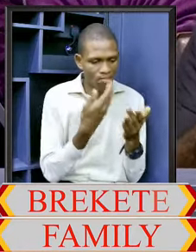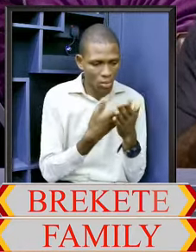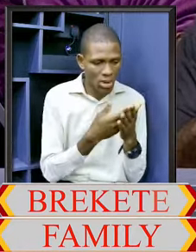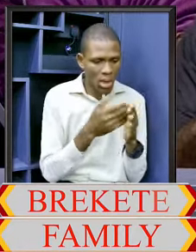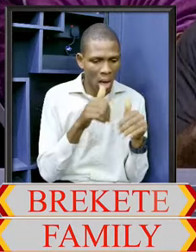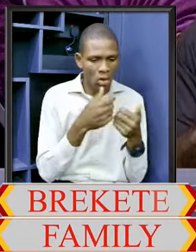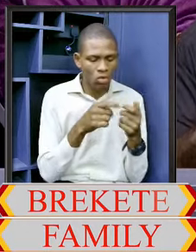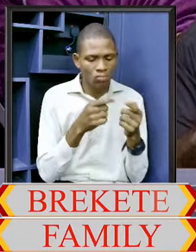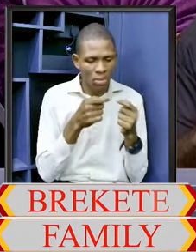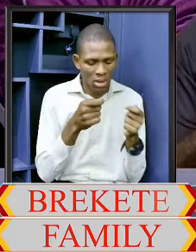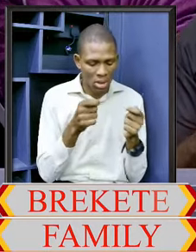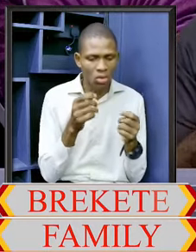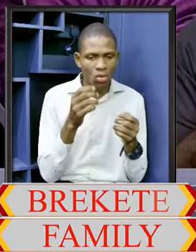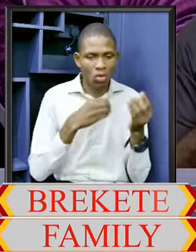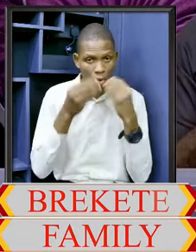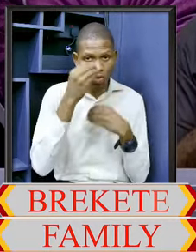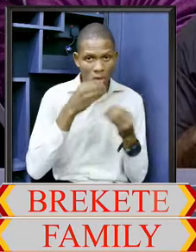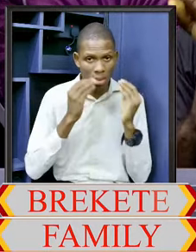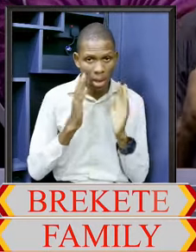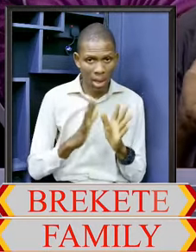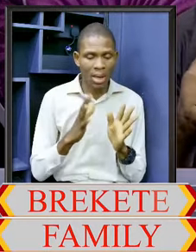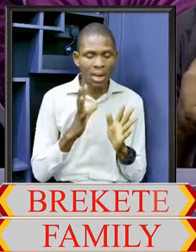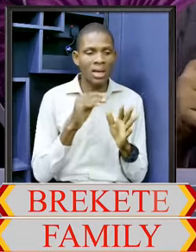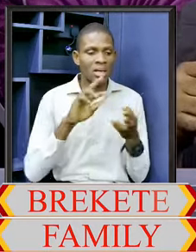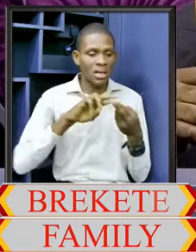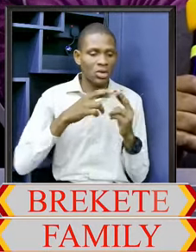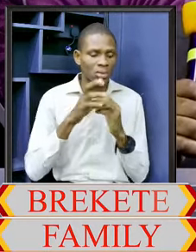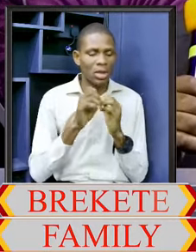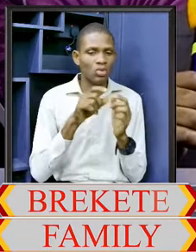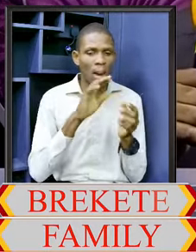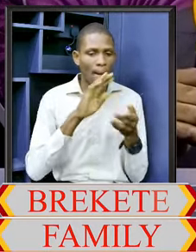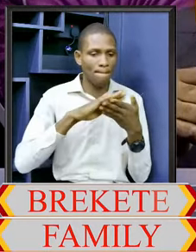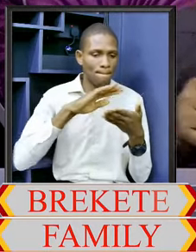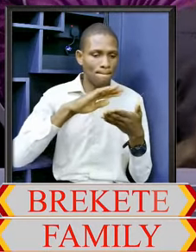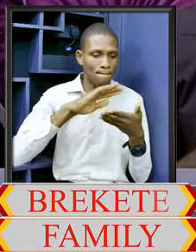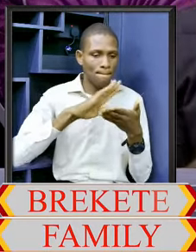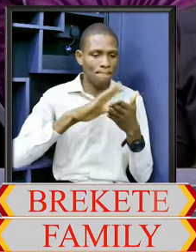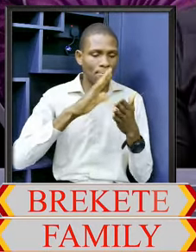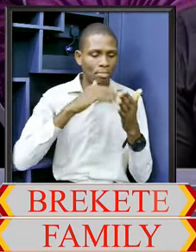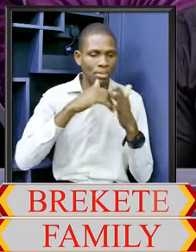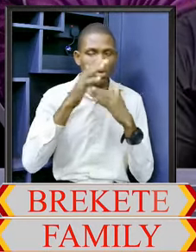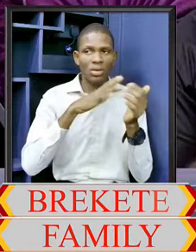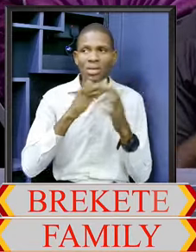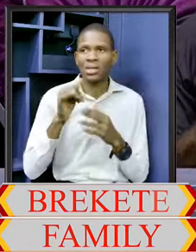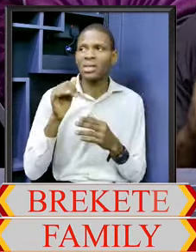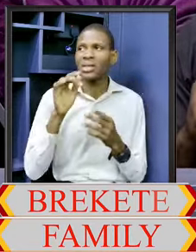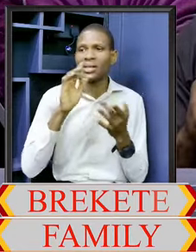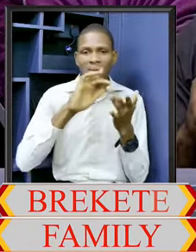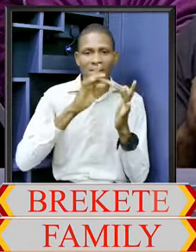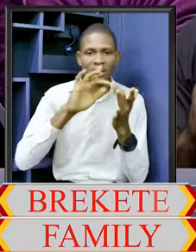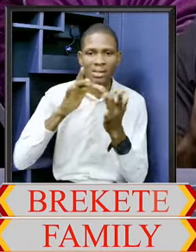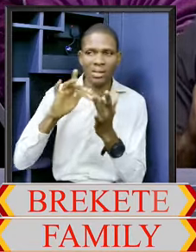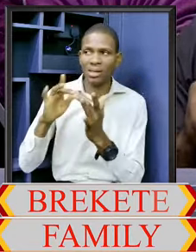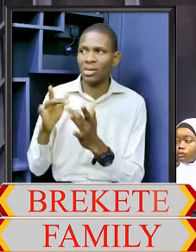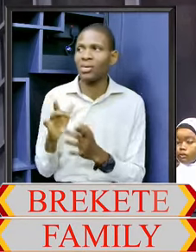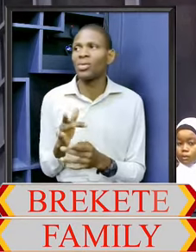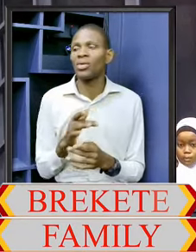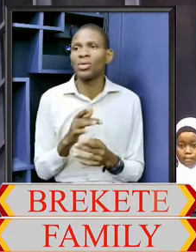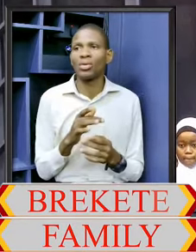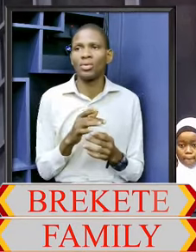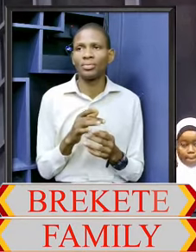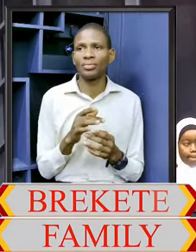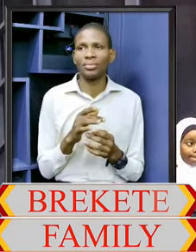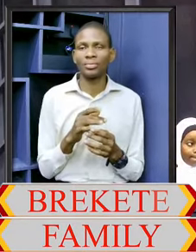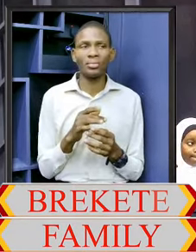manage customers and relationships. And very importantly, you are building network. You are building network. At that point, where they look for? You are building